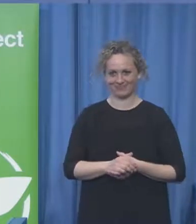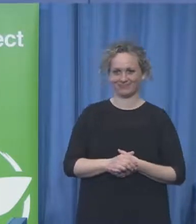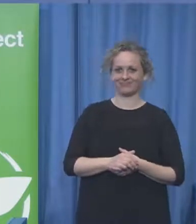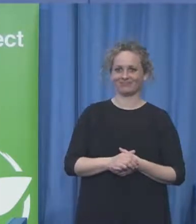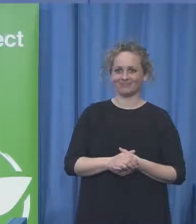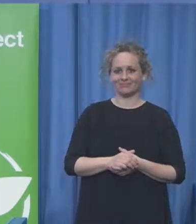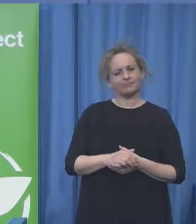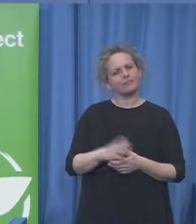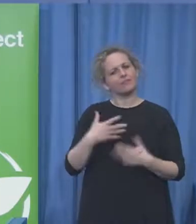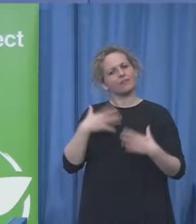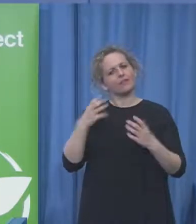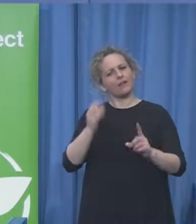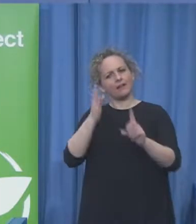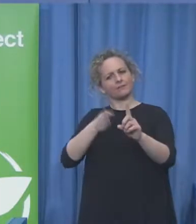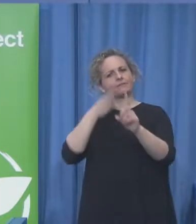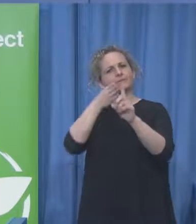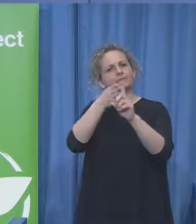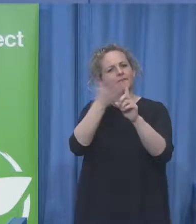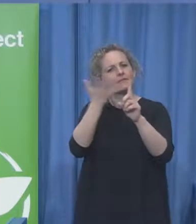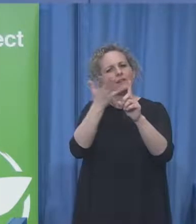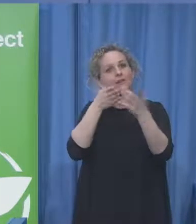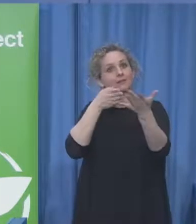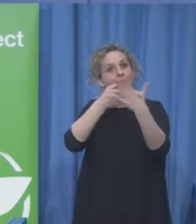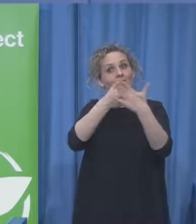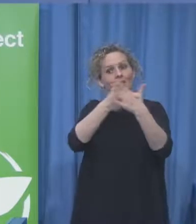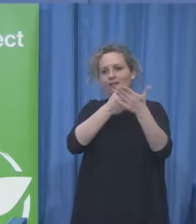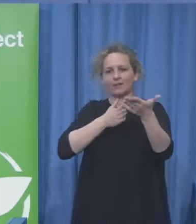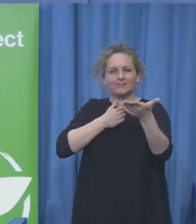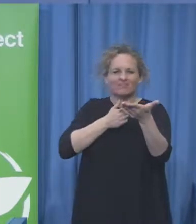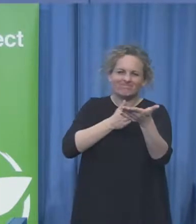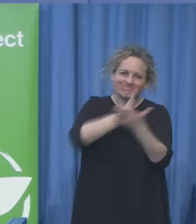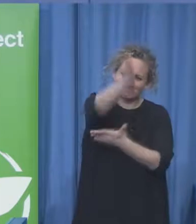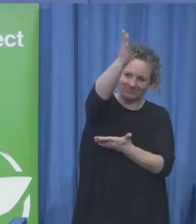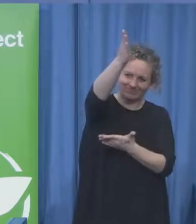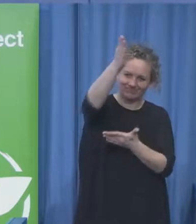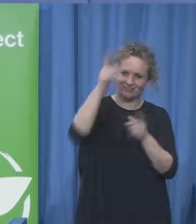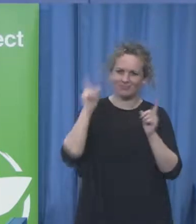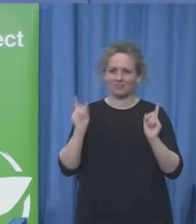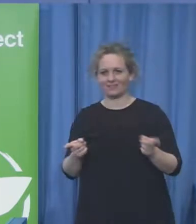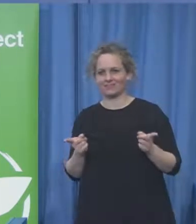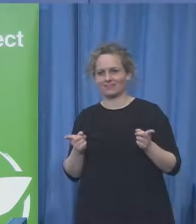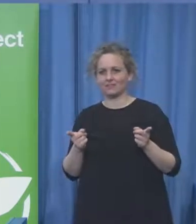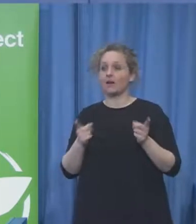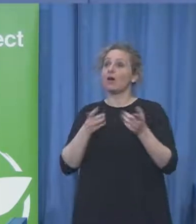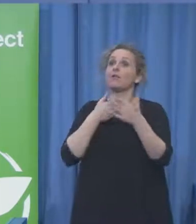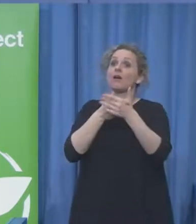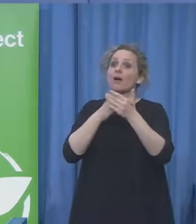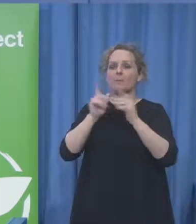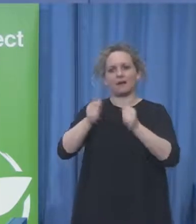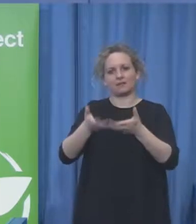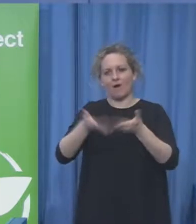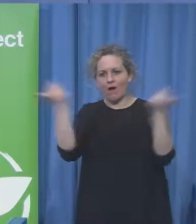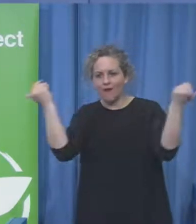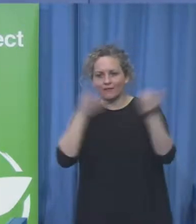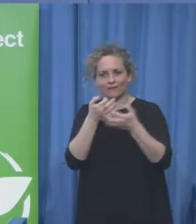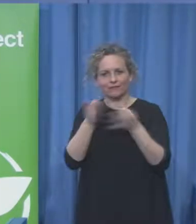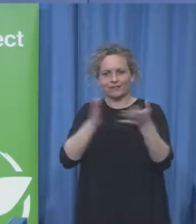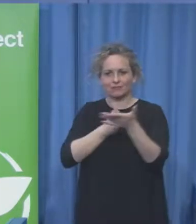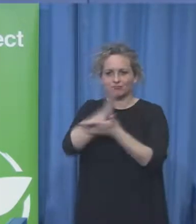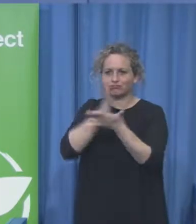trying to fix individuals, but we try to remove barriers. You have addressed the issue of inequalities, the imperative of